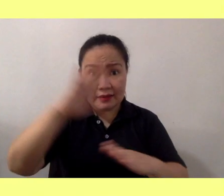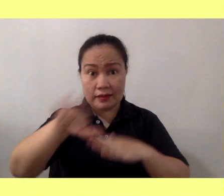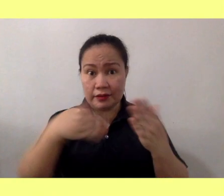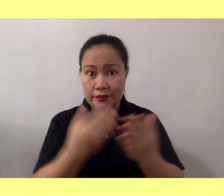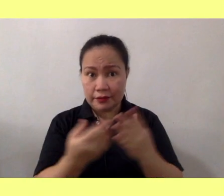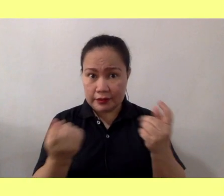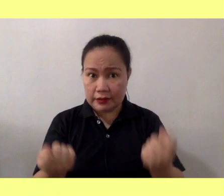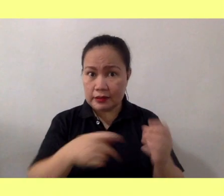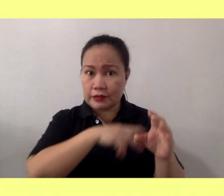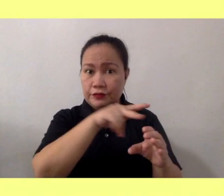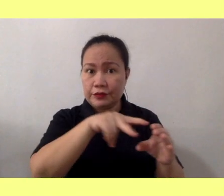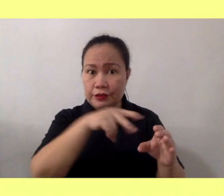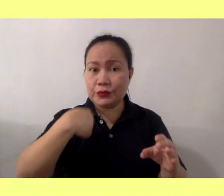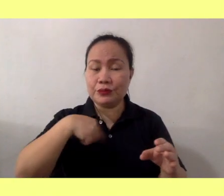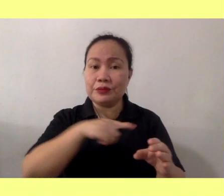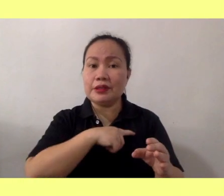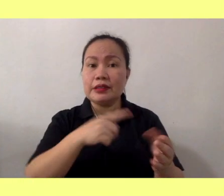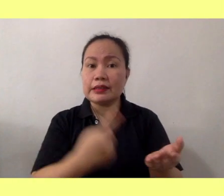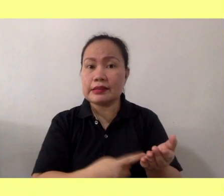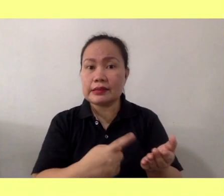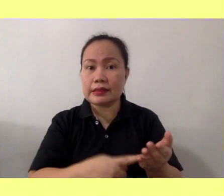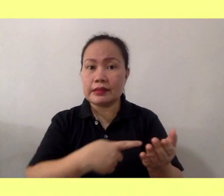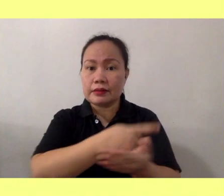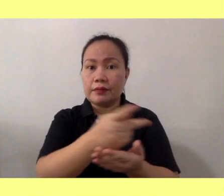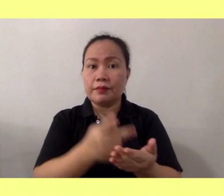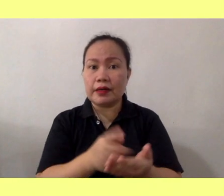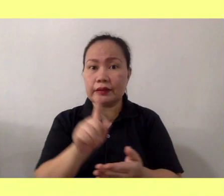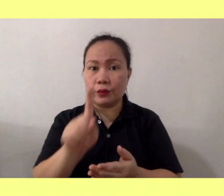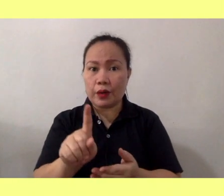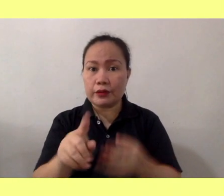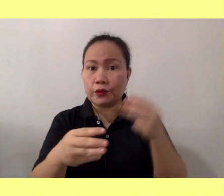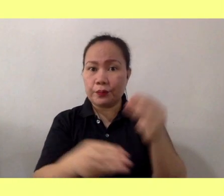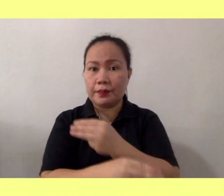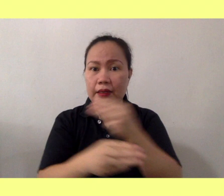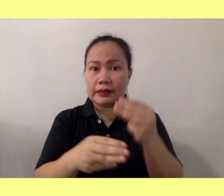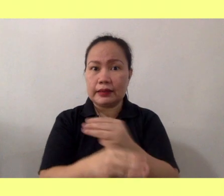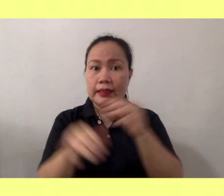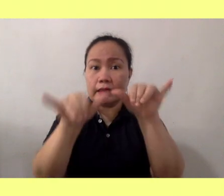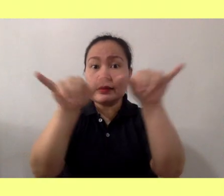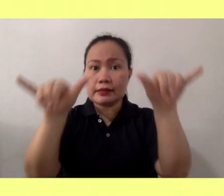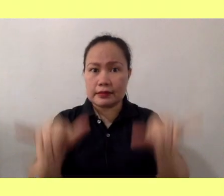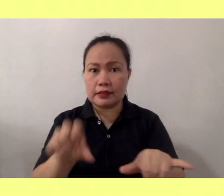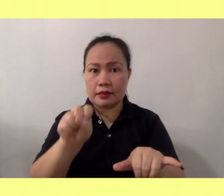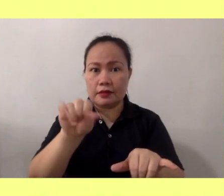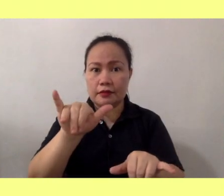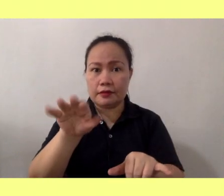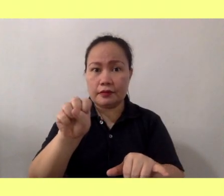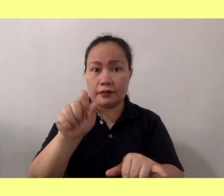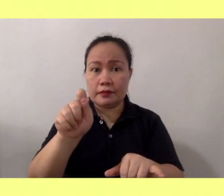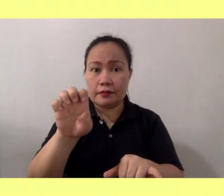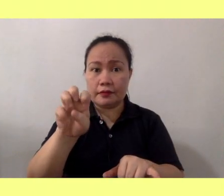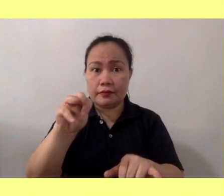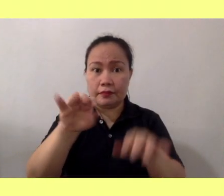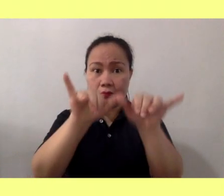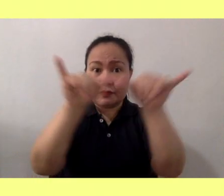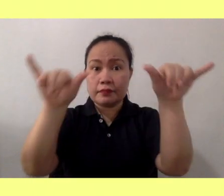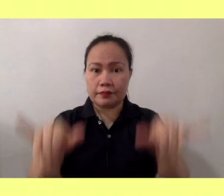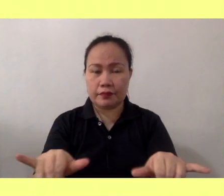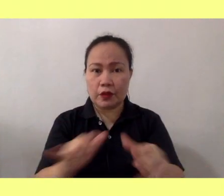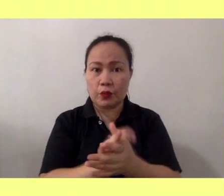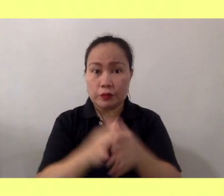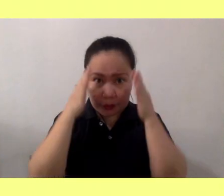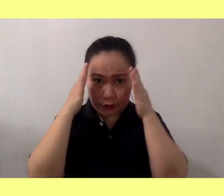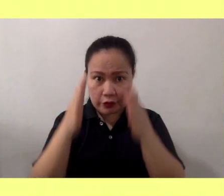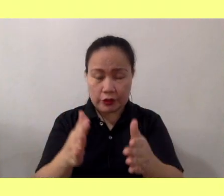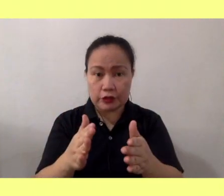Hi mga kawawmat, in this video we will discuss the part 1 of mathematical system, which will focus on